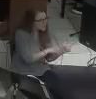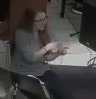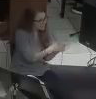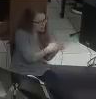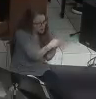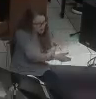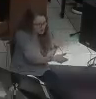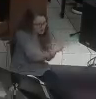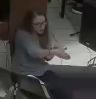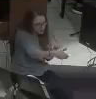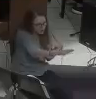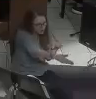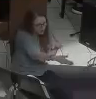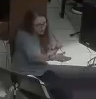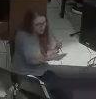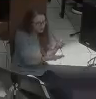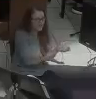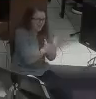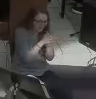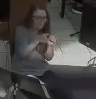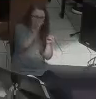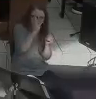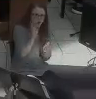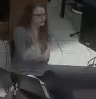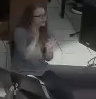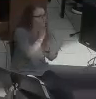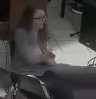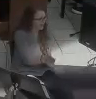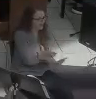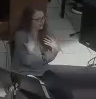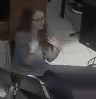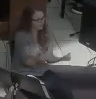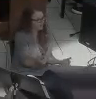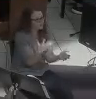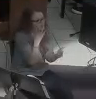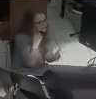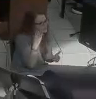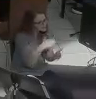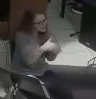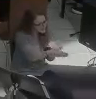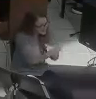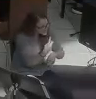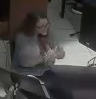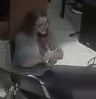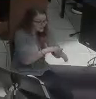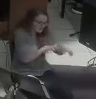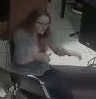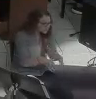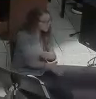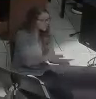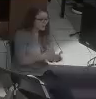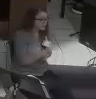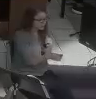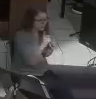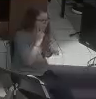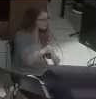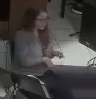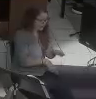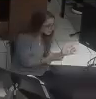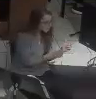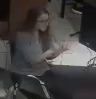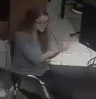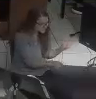coming and ask God to give you the courage to face the next day, to do what you think you cannot do. Julian of